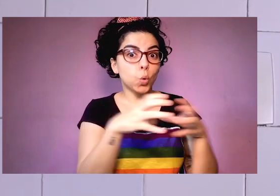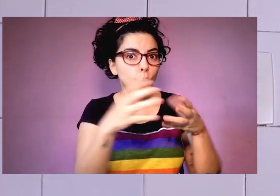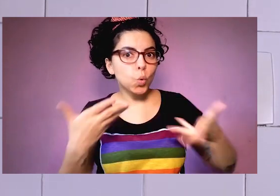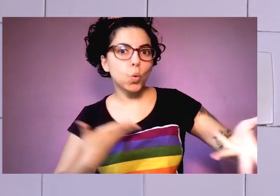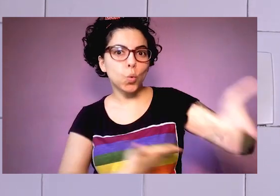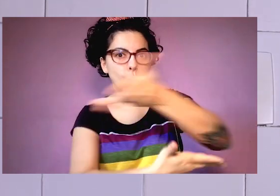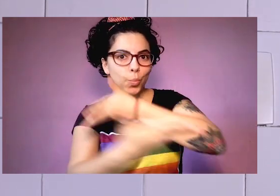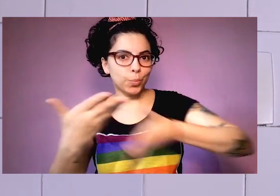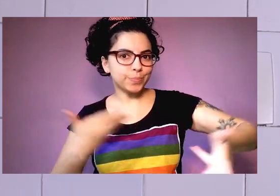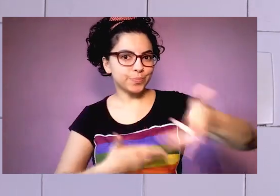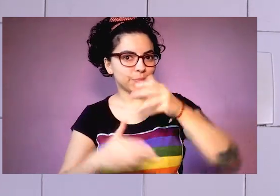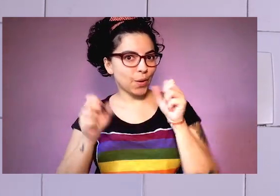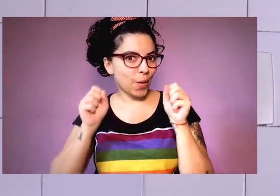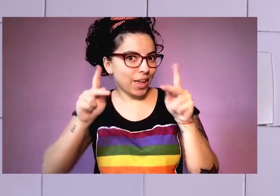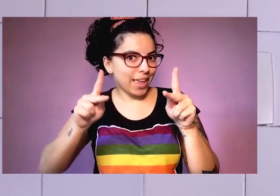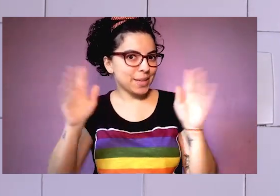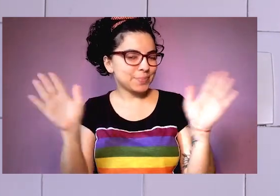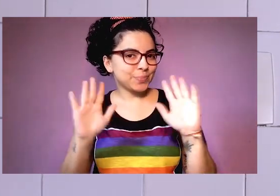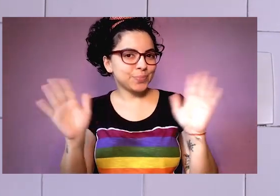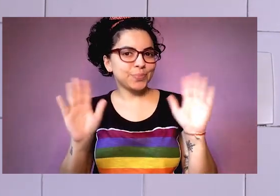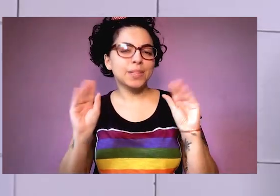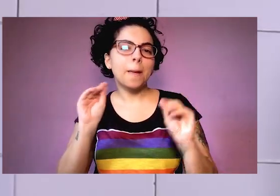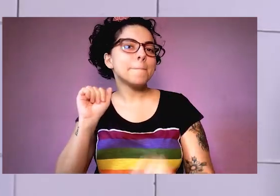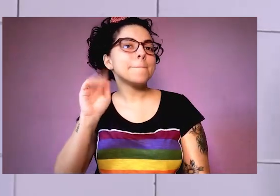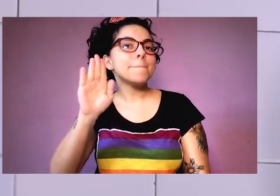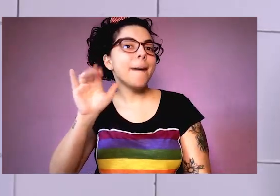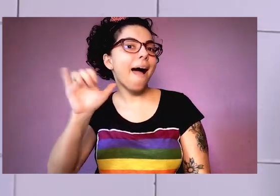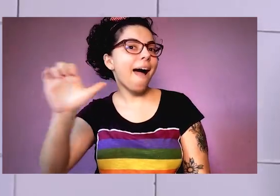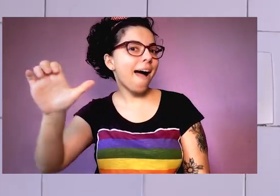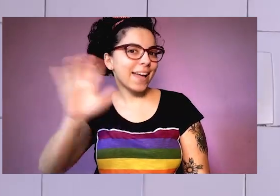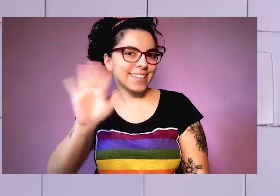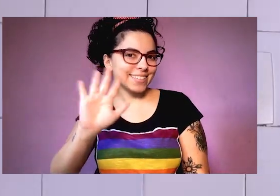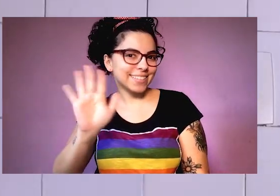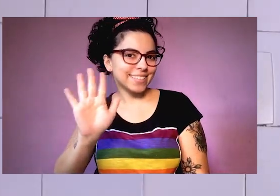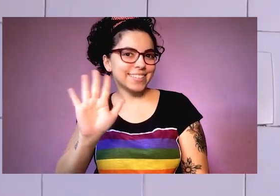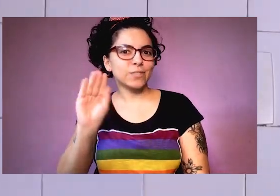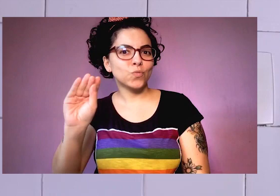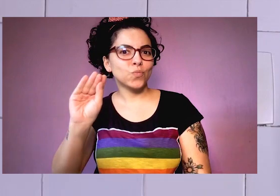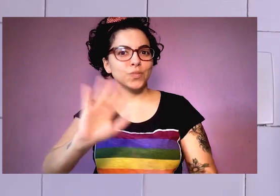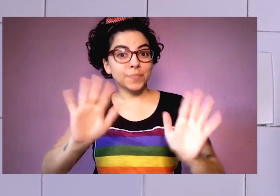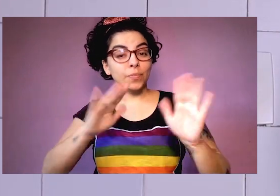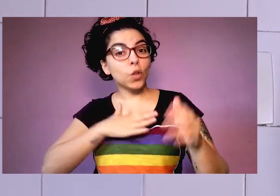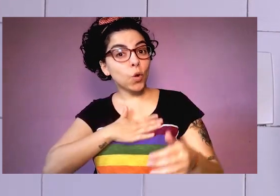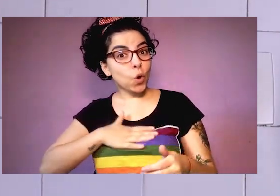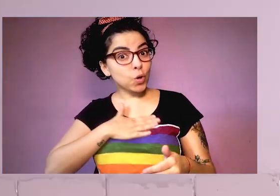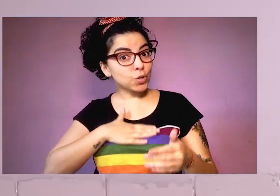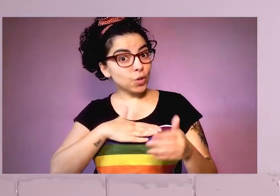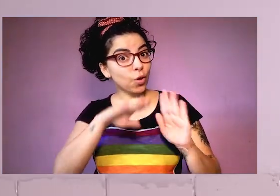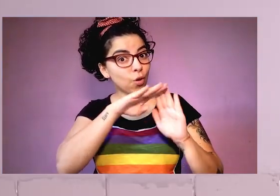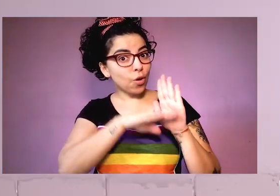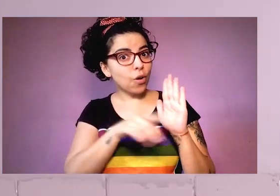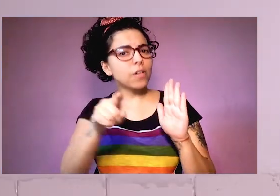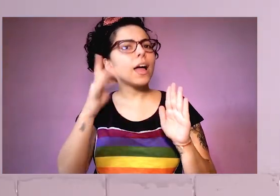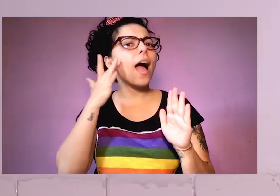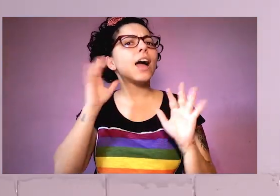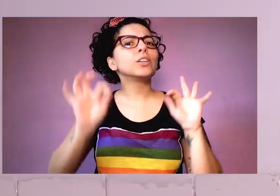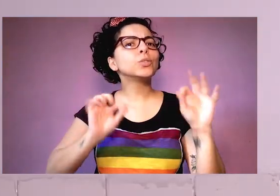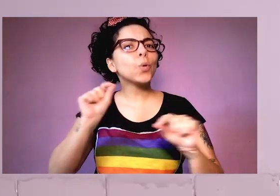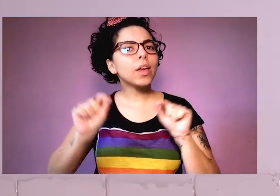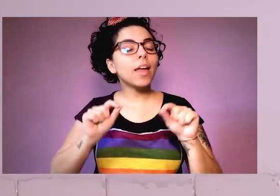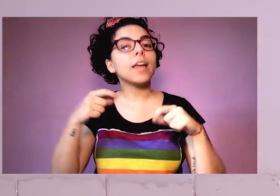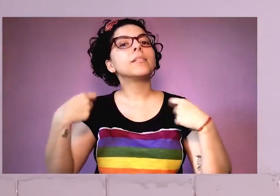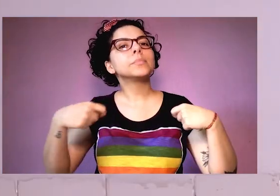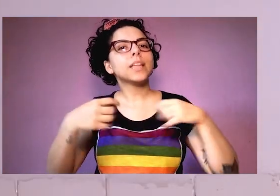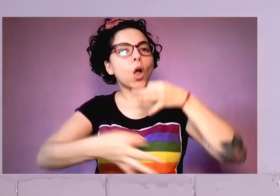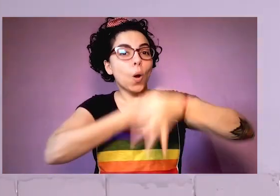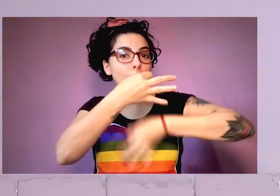your favorite recipe in your WhatsApp group, okay? Bye! Ciao! Did you like this dish? What